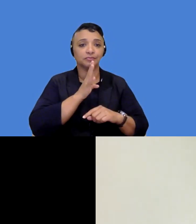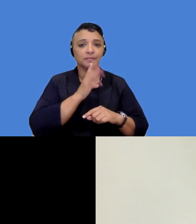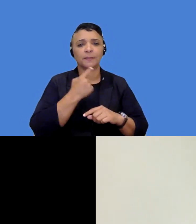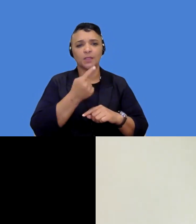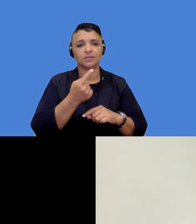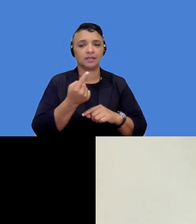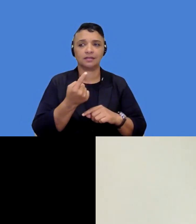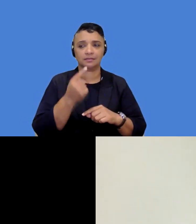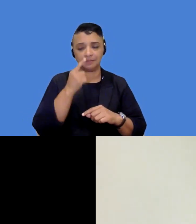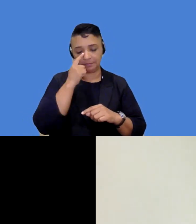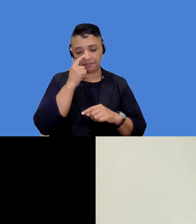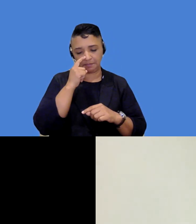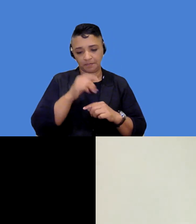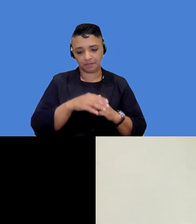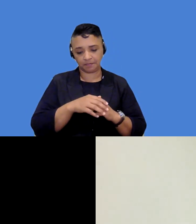specific